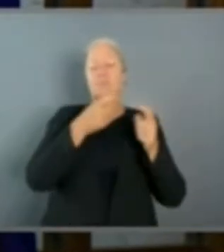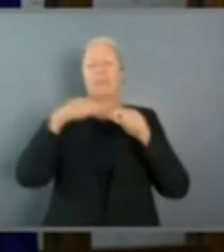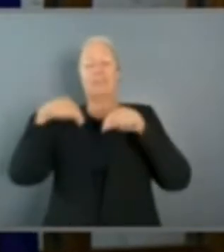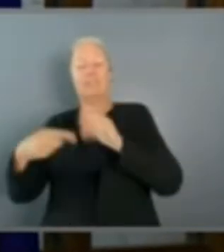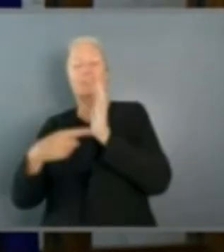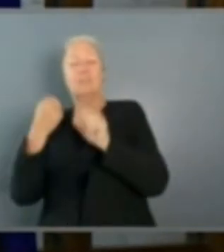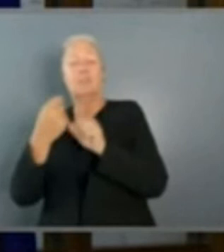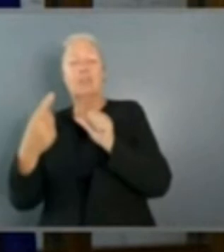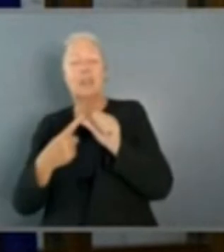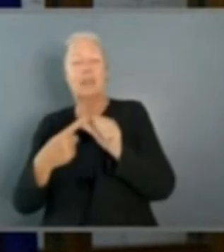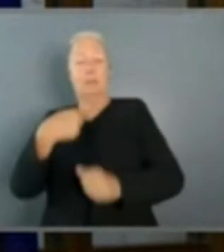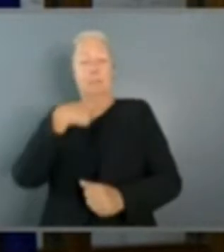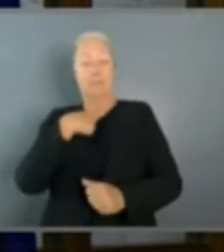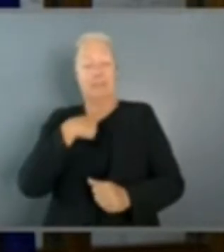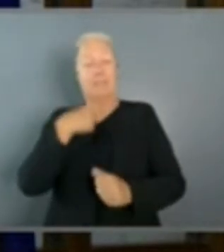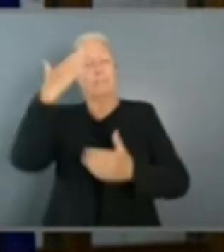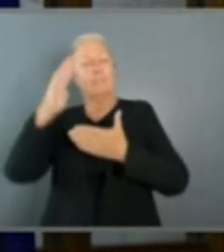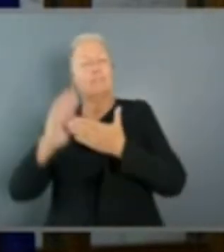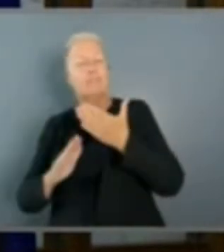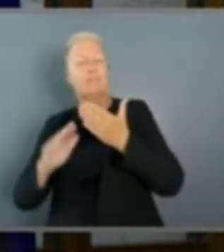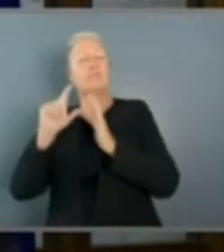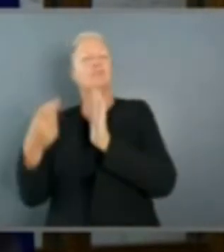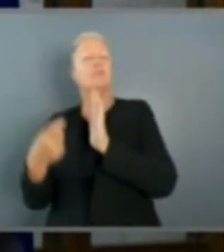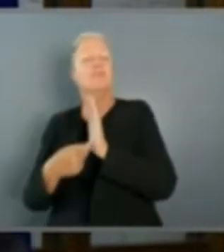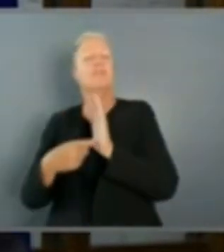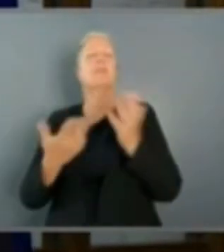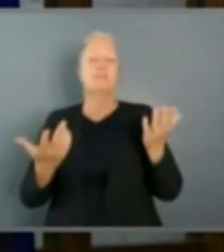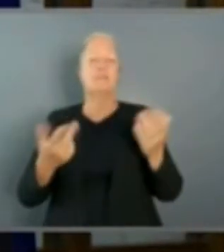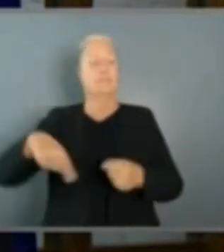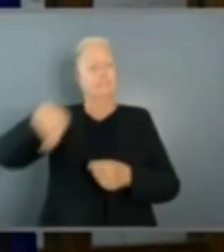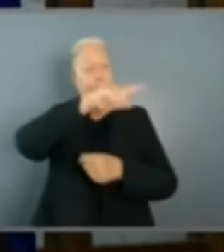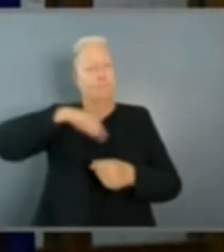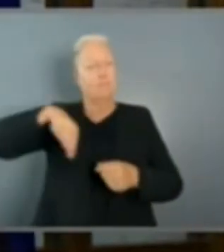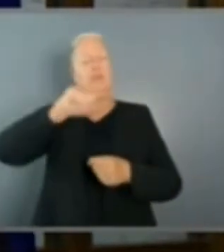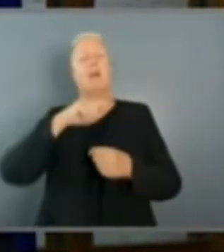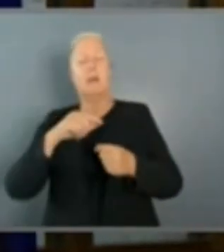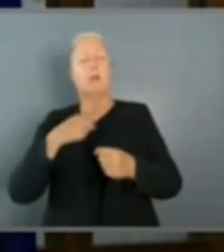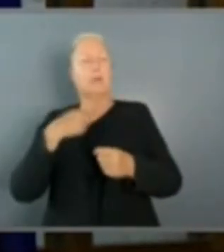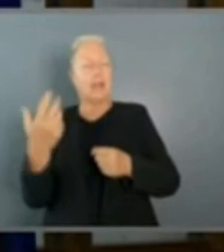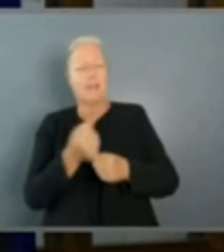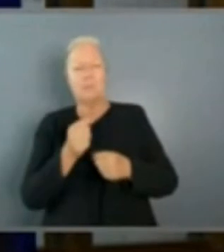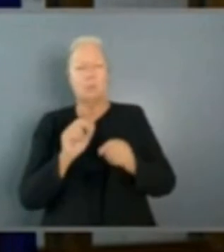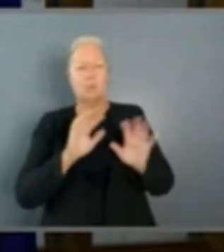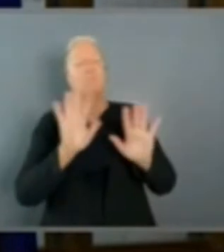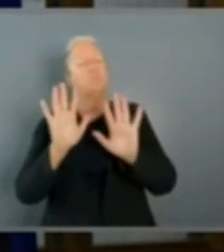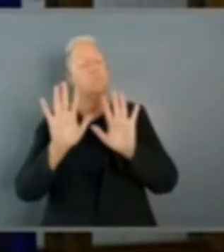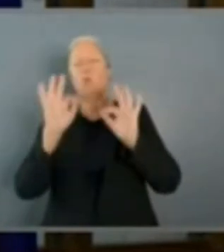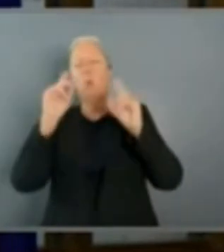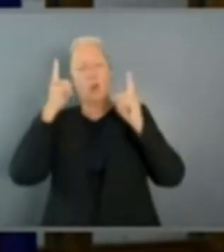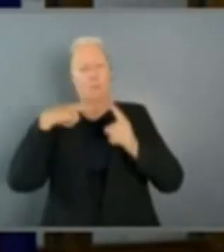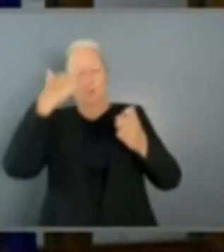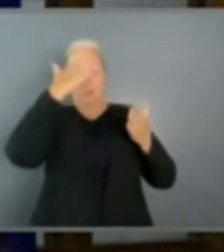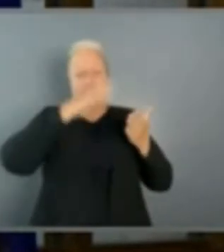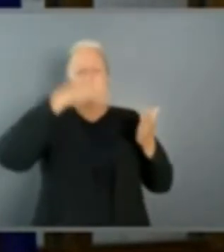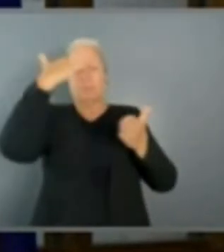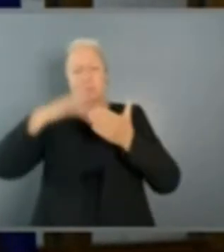myself and many other experts in these matters, that we should look at the background rate of issues as we roll out